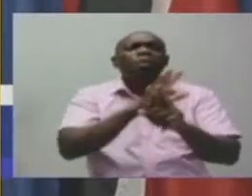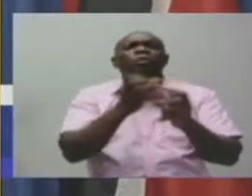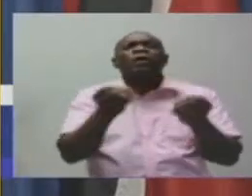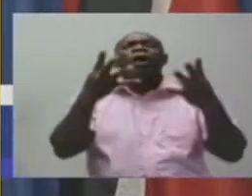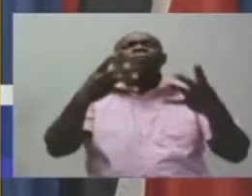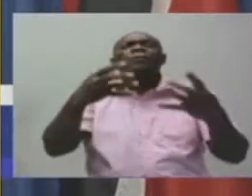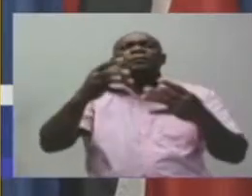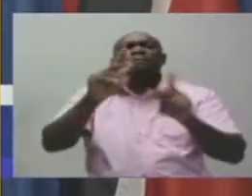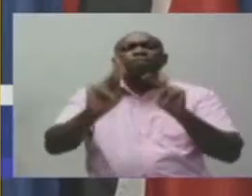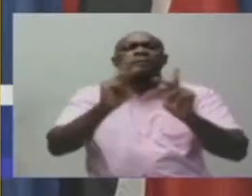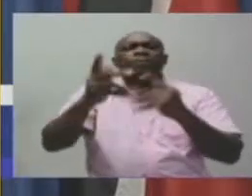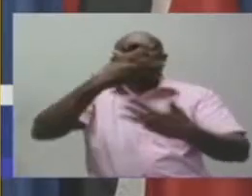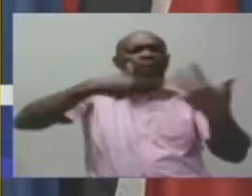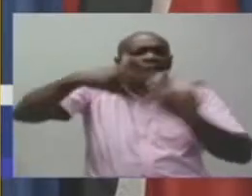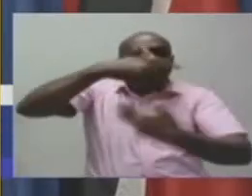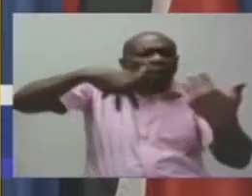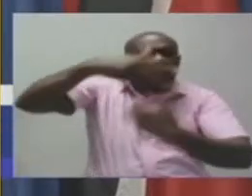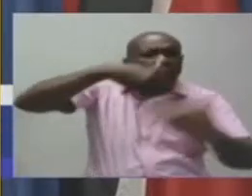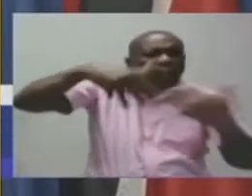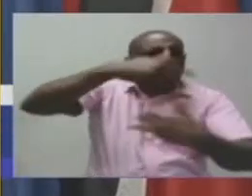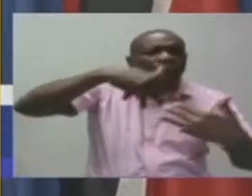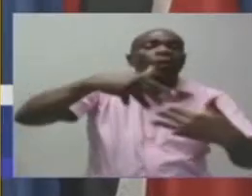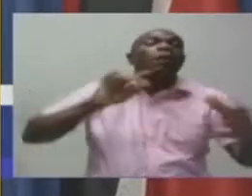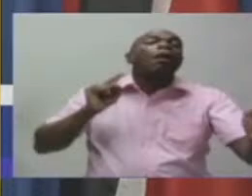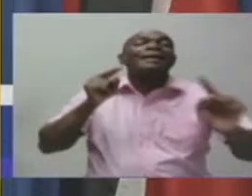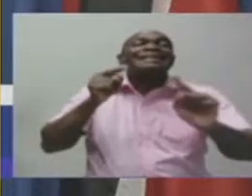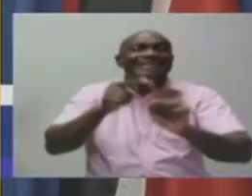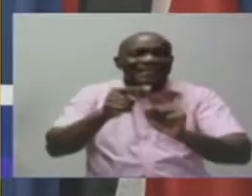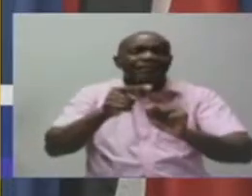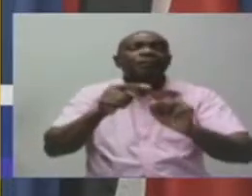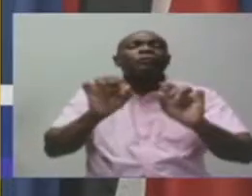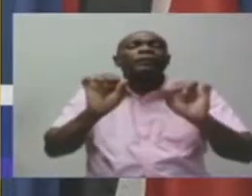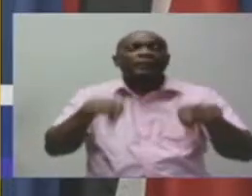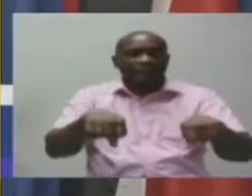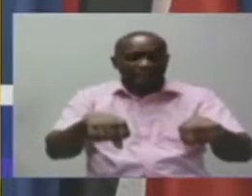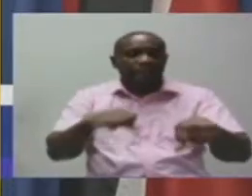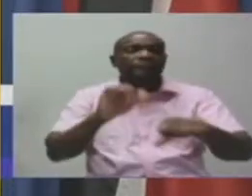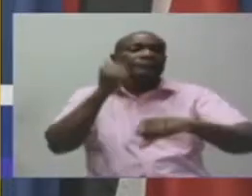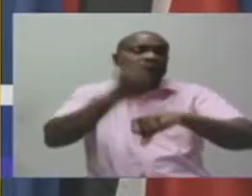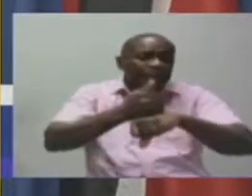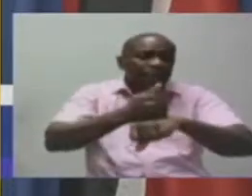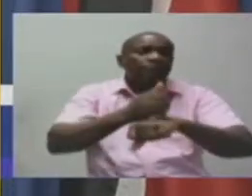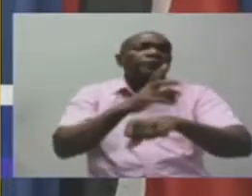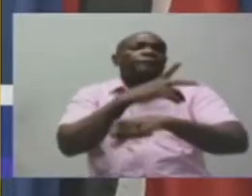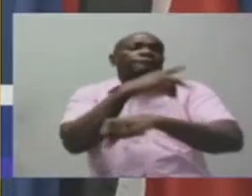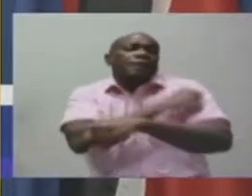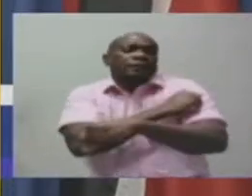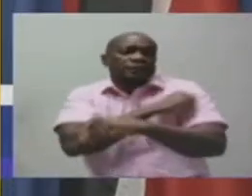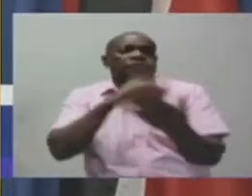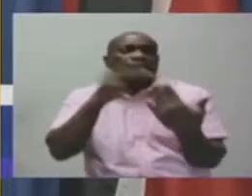could have a rollout of a vaccination program. We've done that.